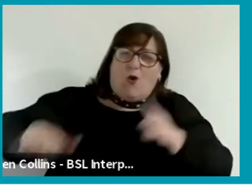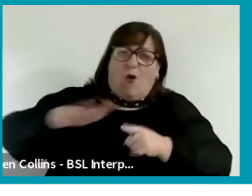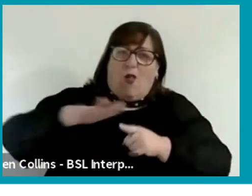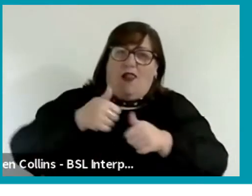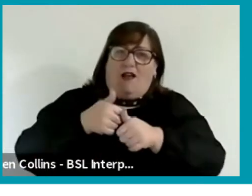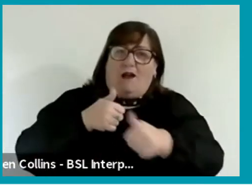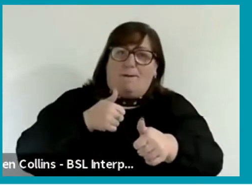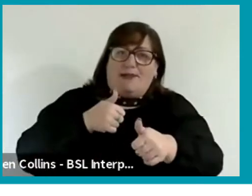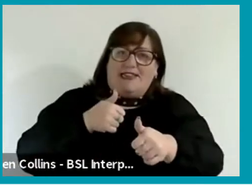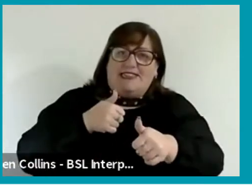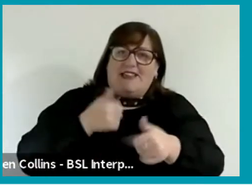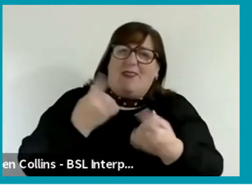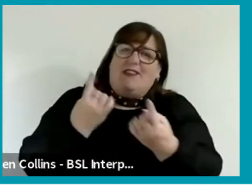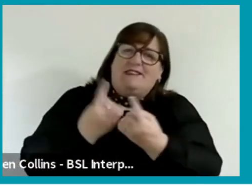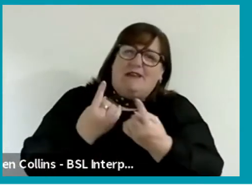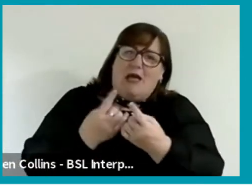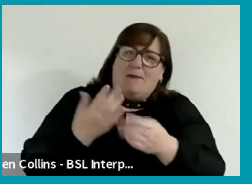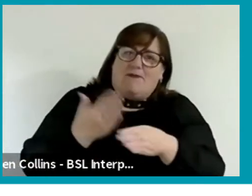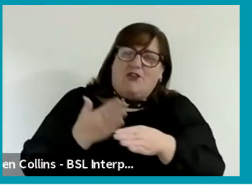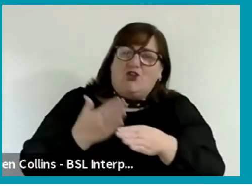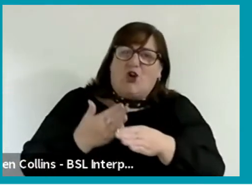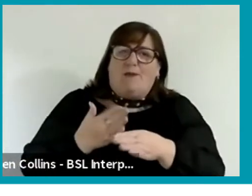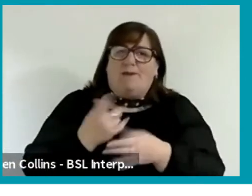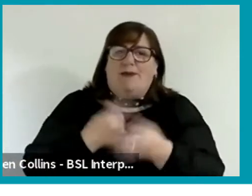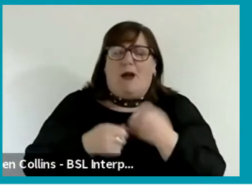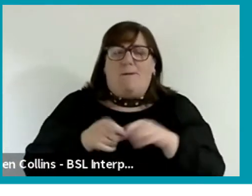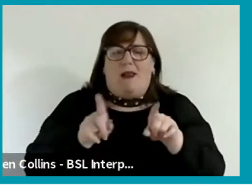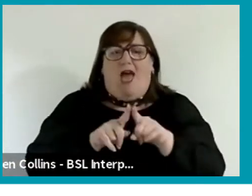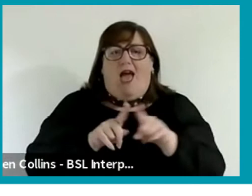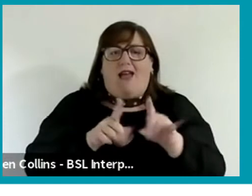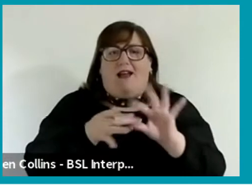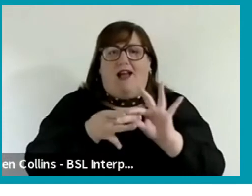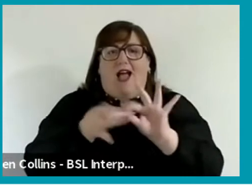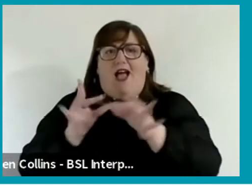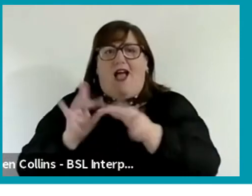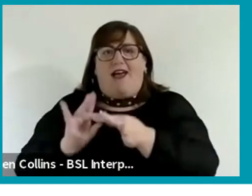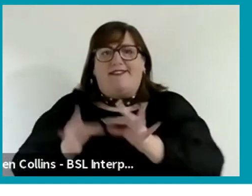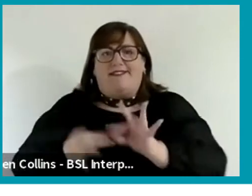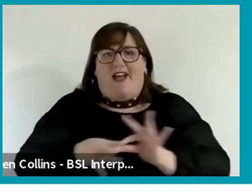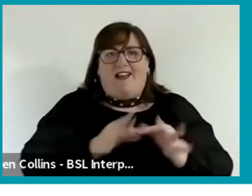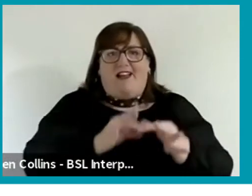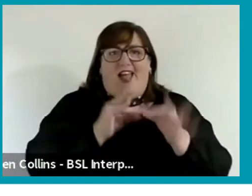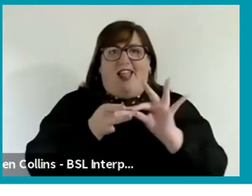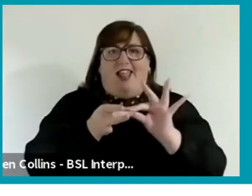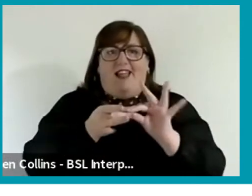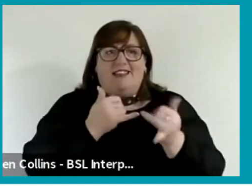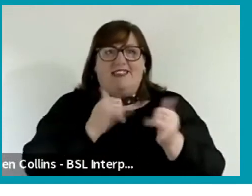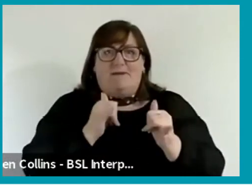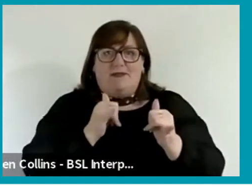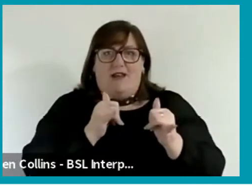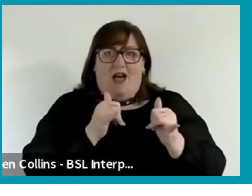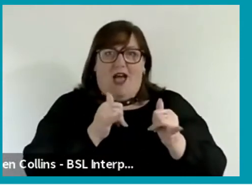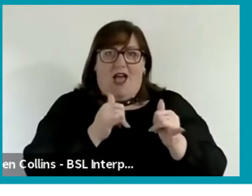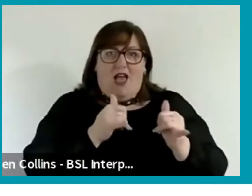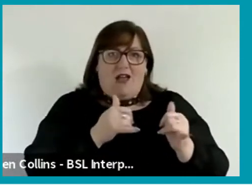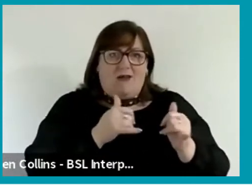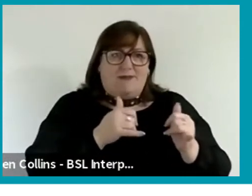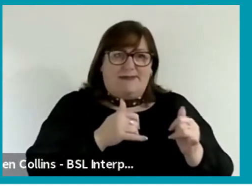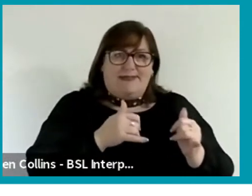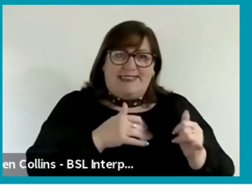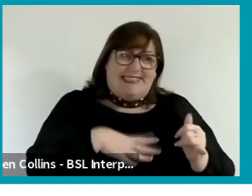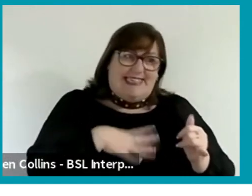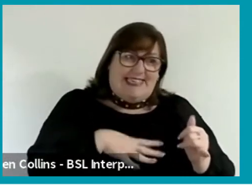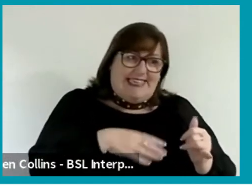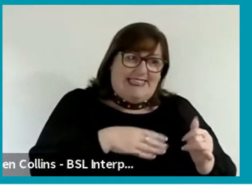types of jobs. There's always a cycle where we might be looking more for marketing. There's always very often some jobs